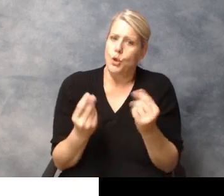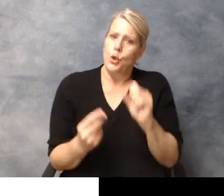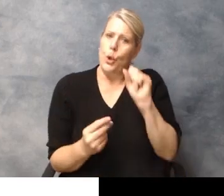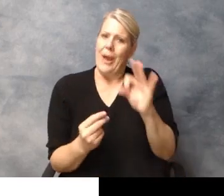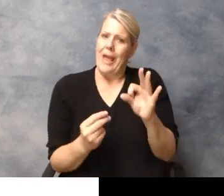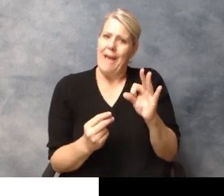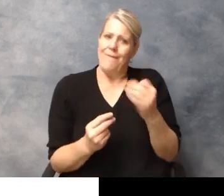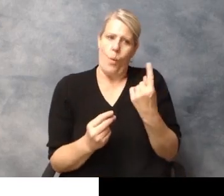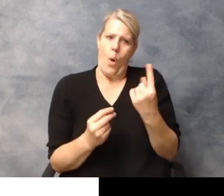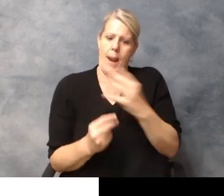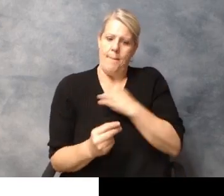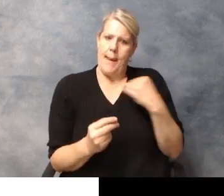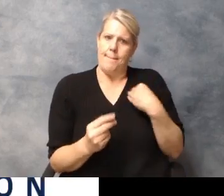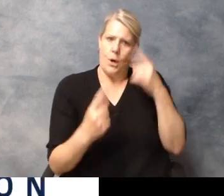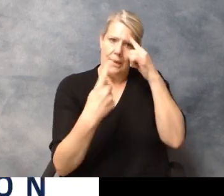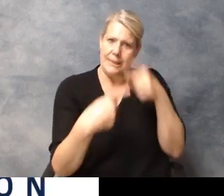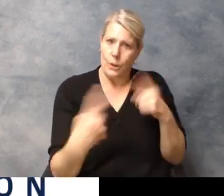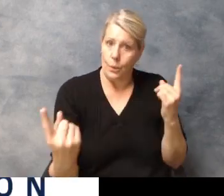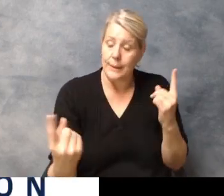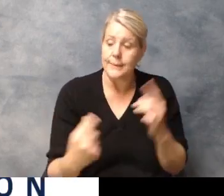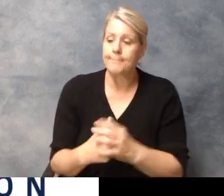later slides.